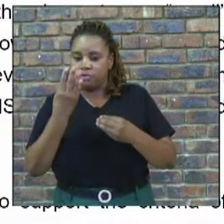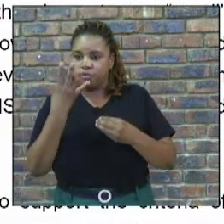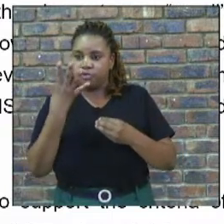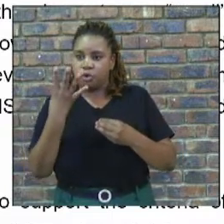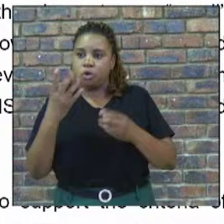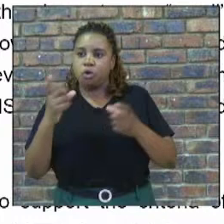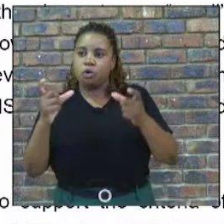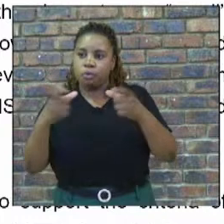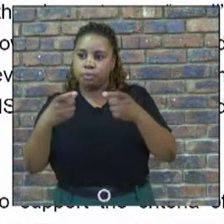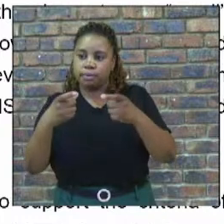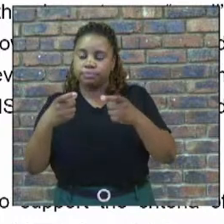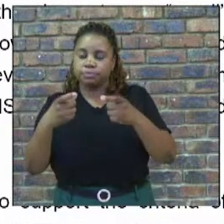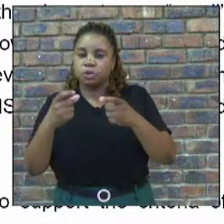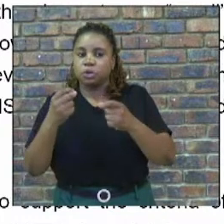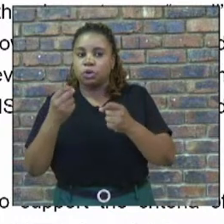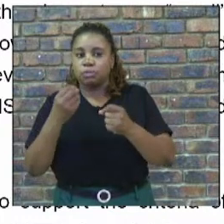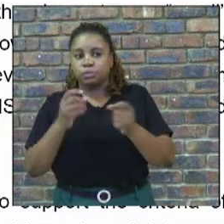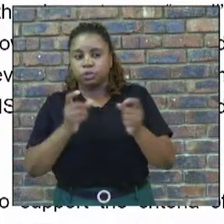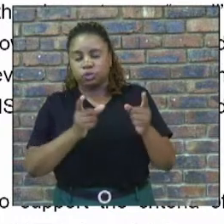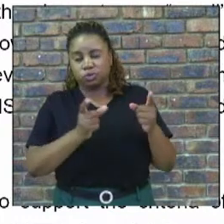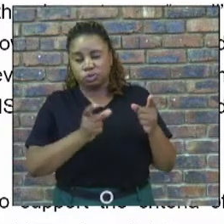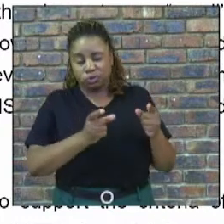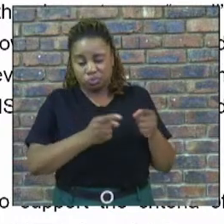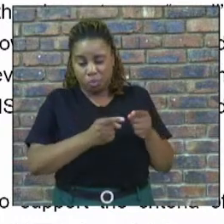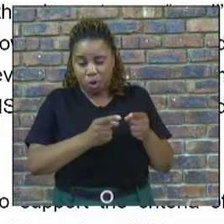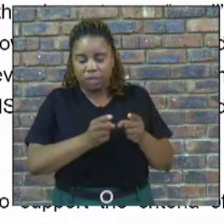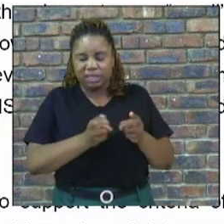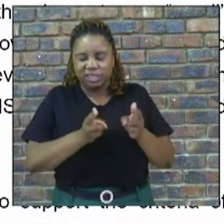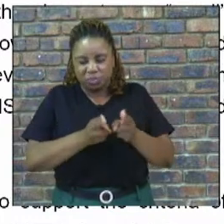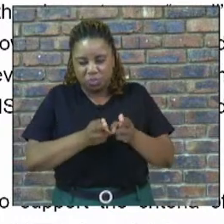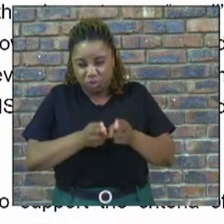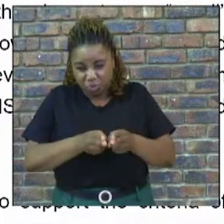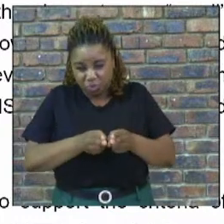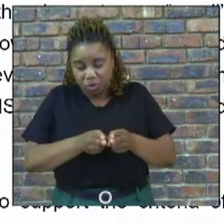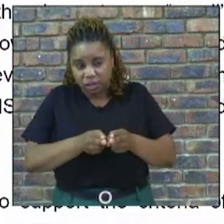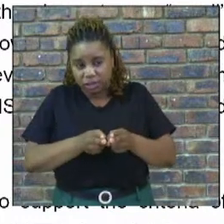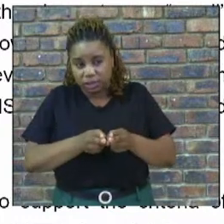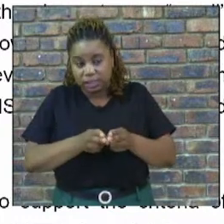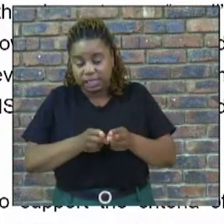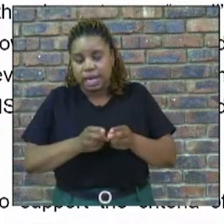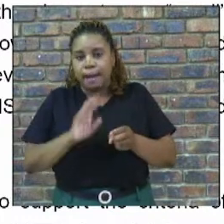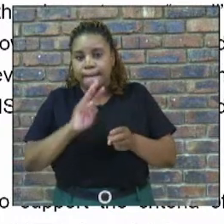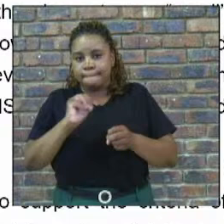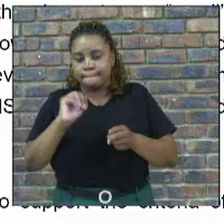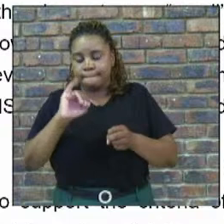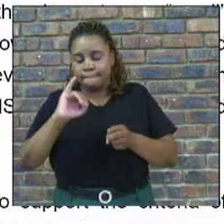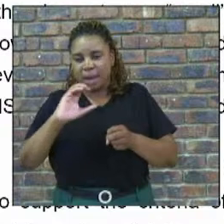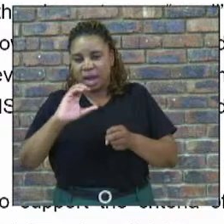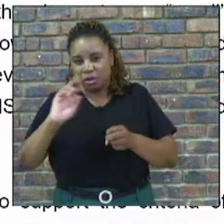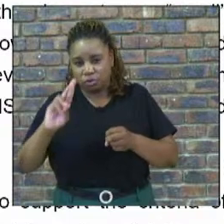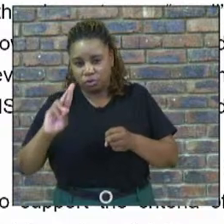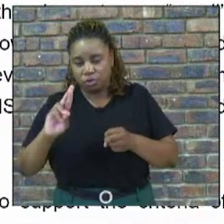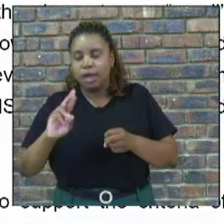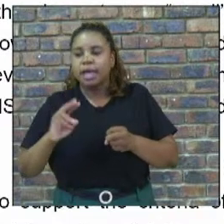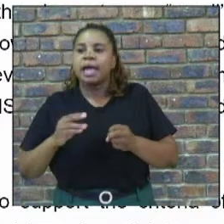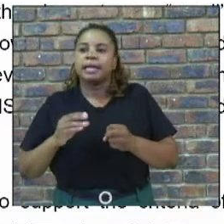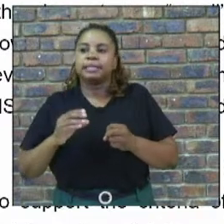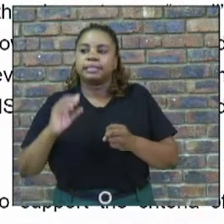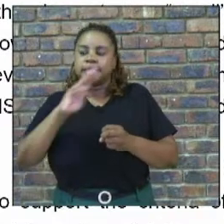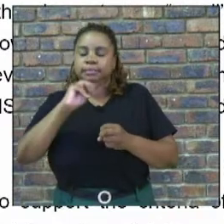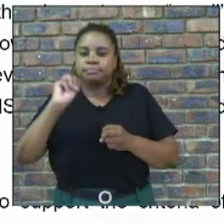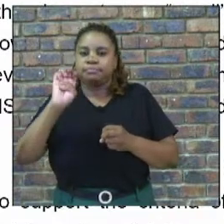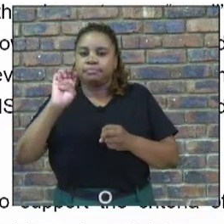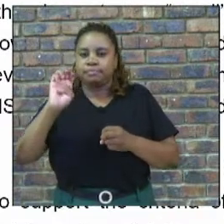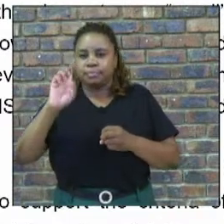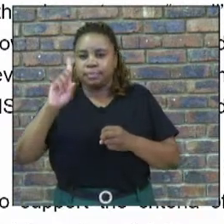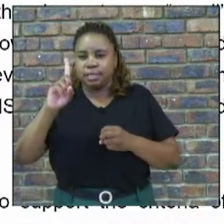is small, very small, micro, and medium. And the third